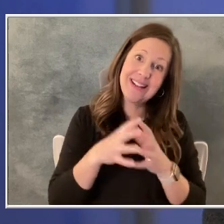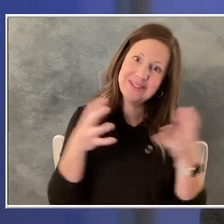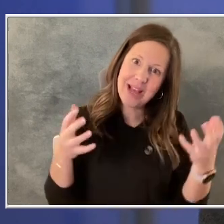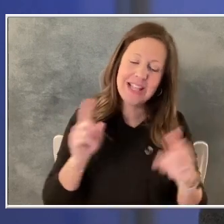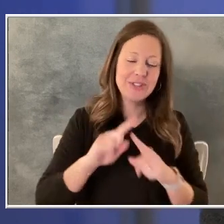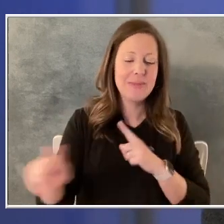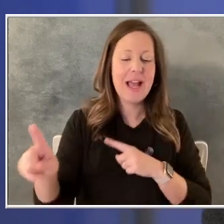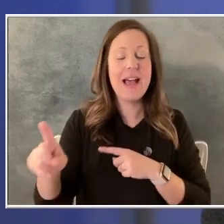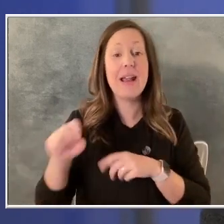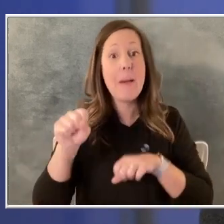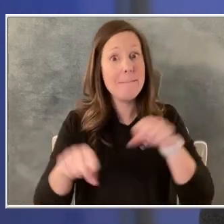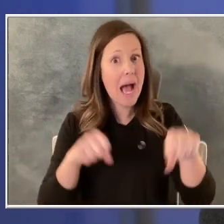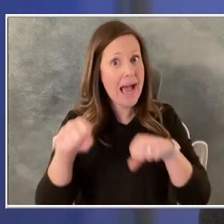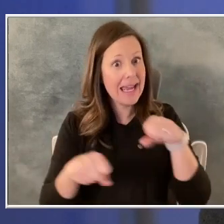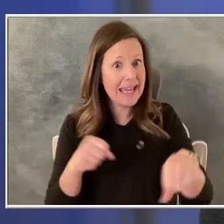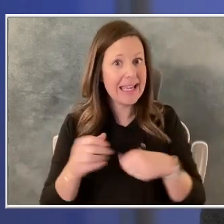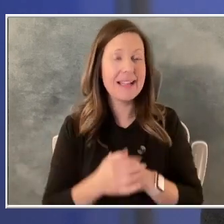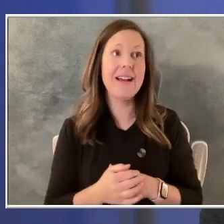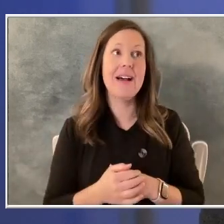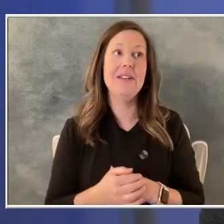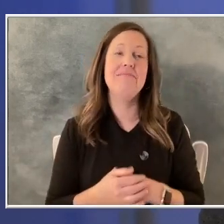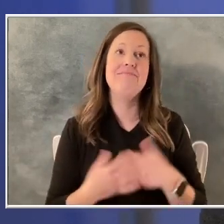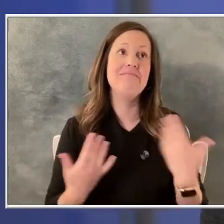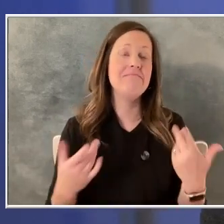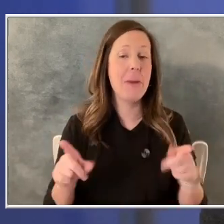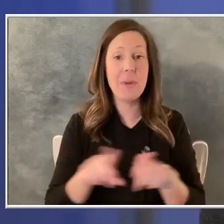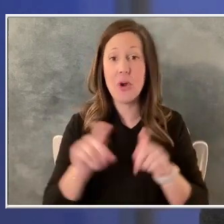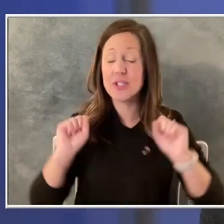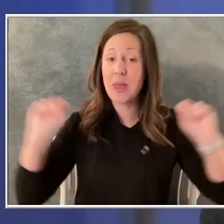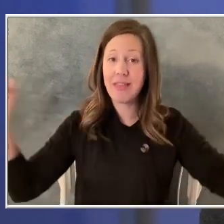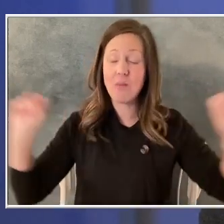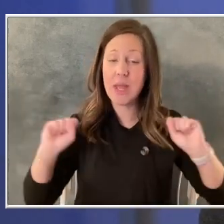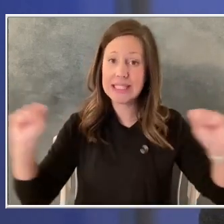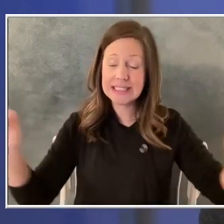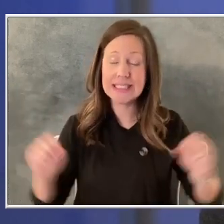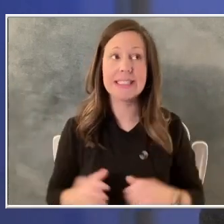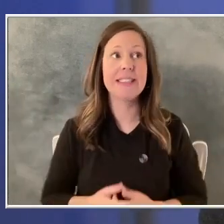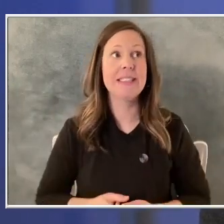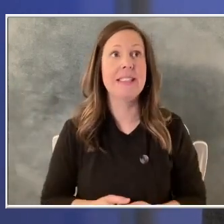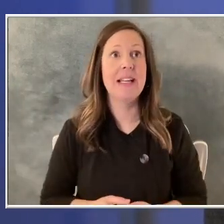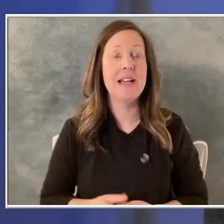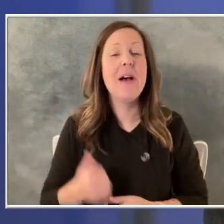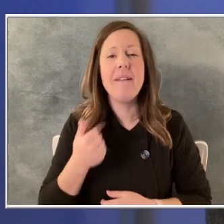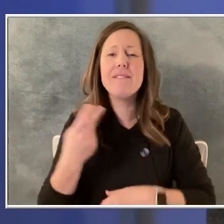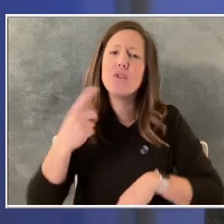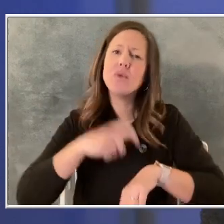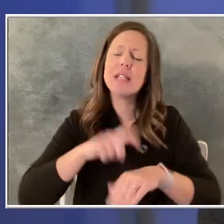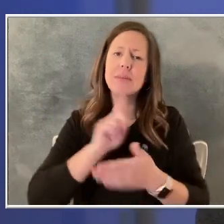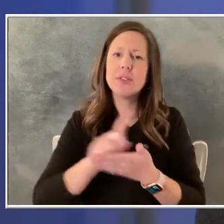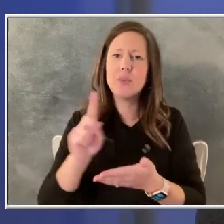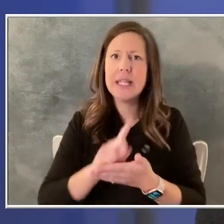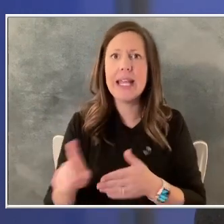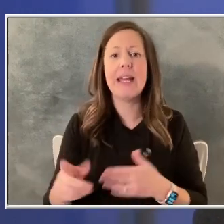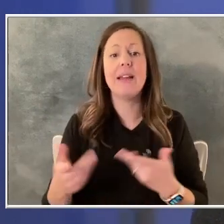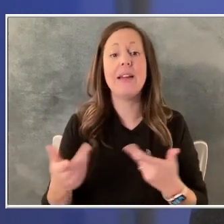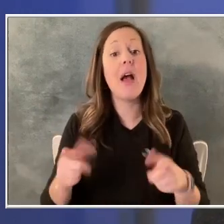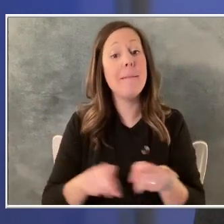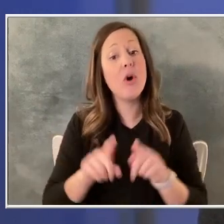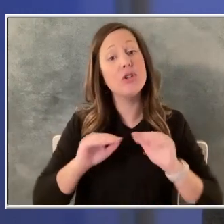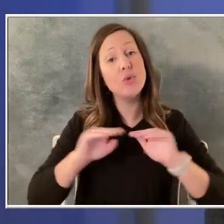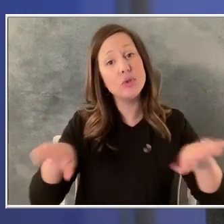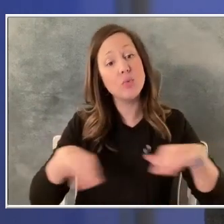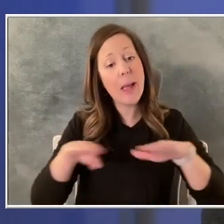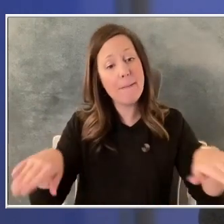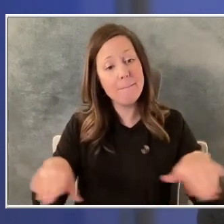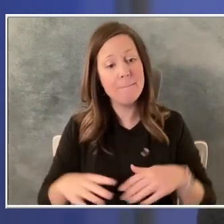bike and I work out, I lift weights, a few times a week. I also swim. And